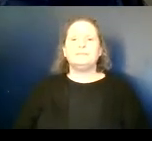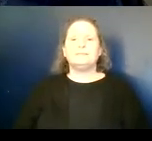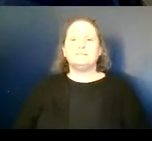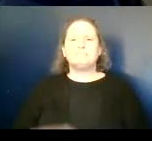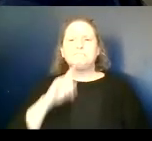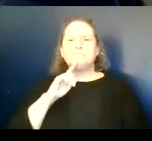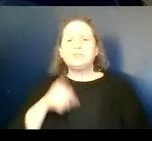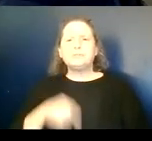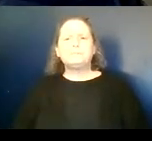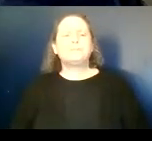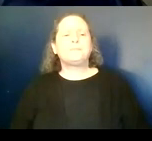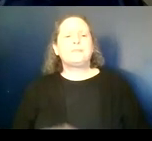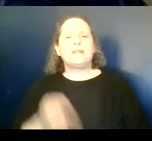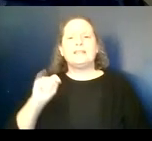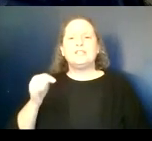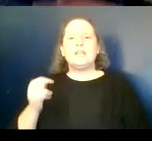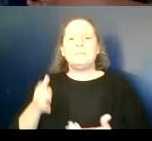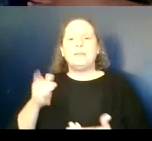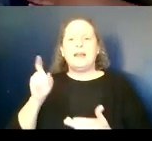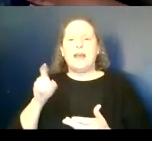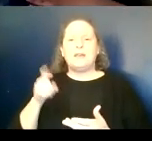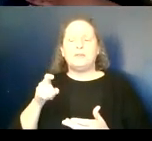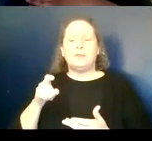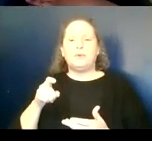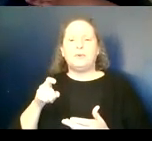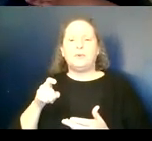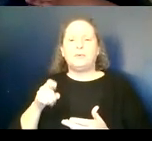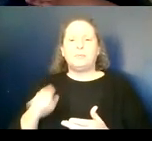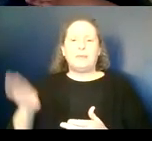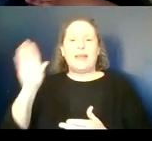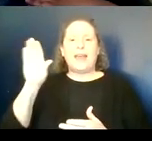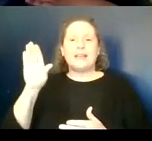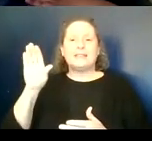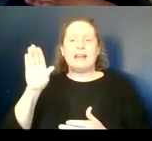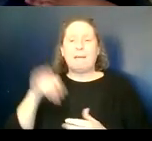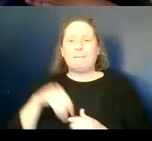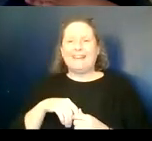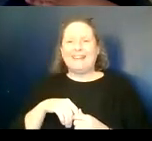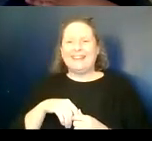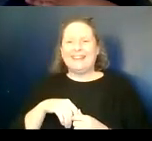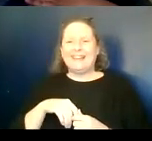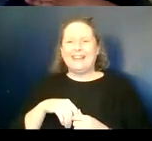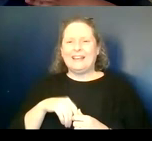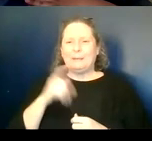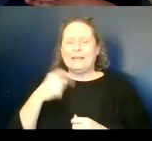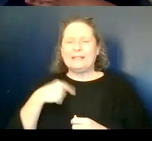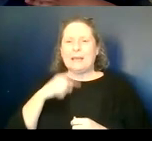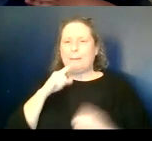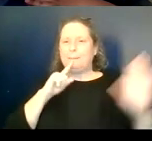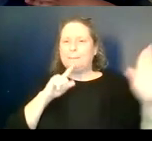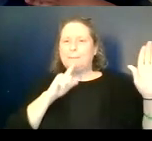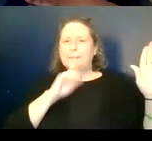Sure. I might have to put my hands up for this as if I'm swearing to the